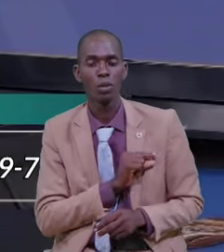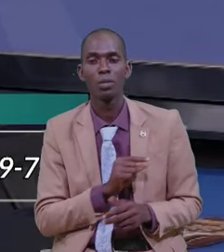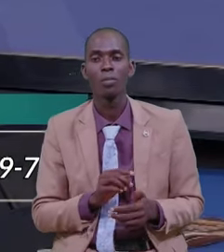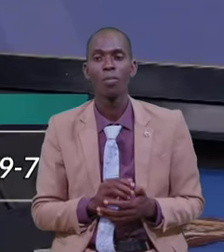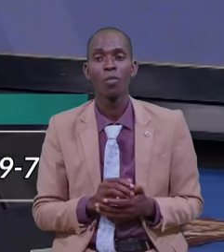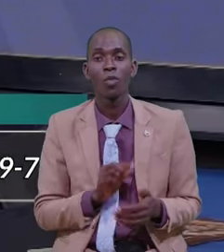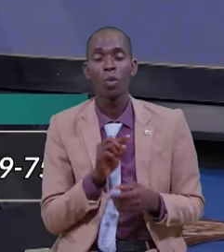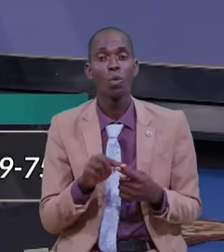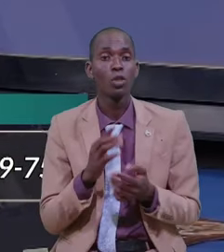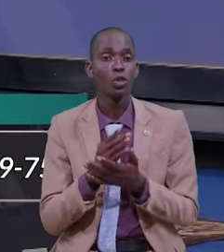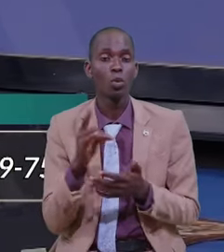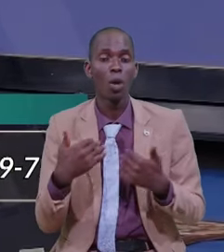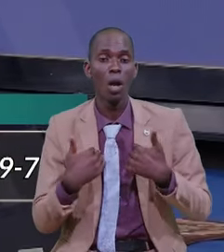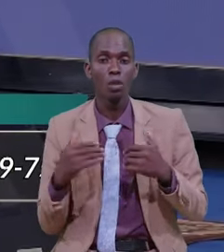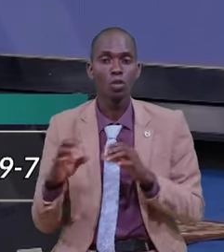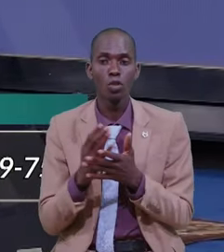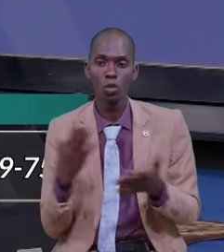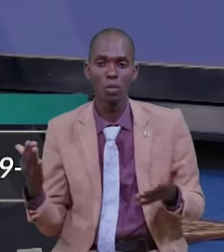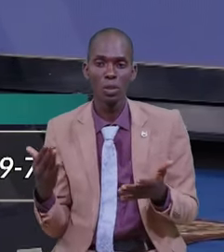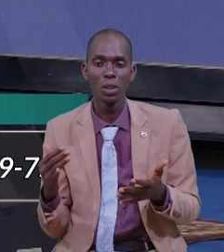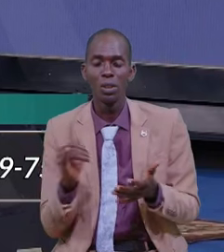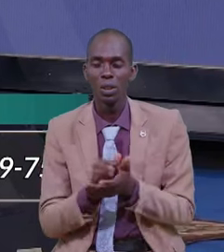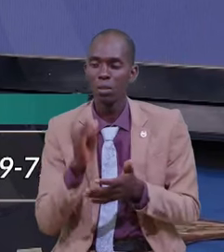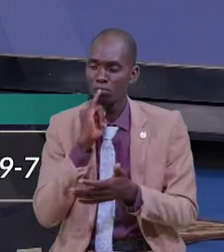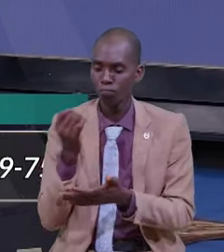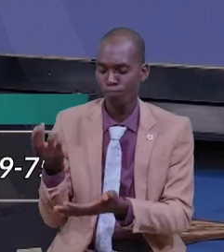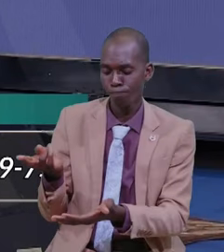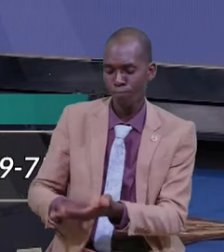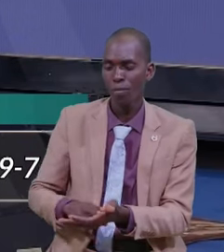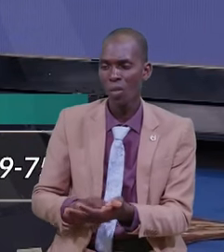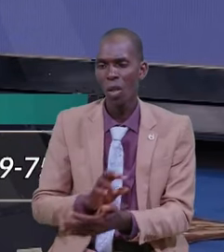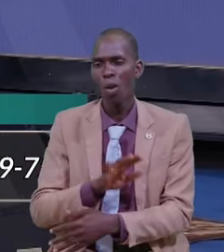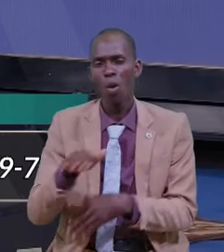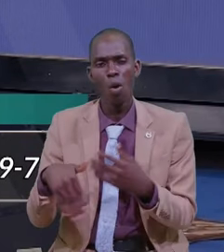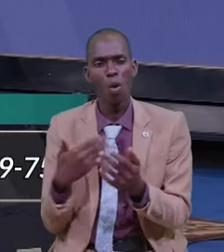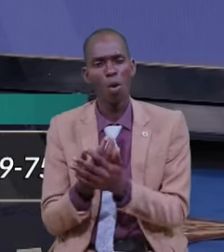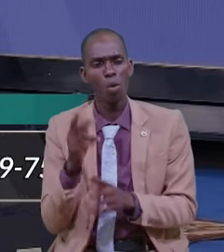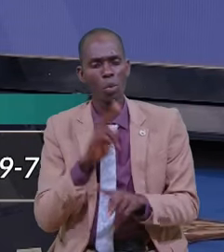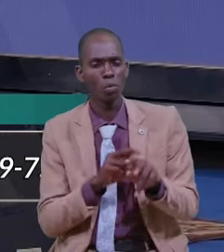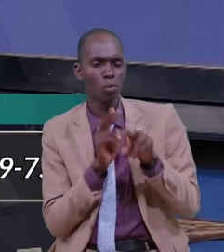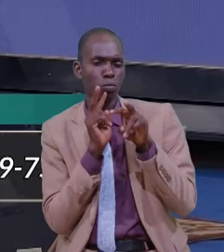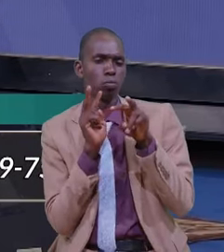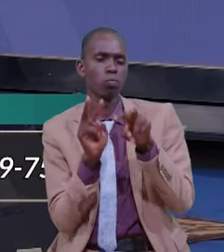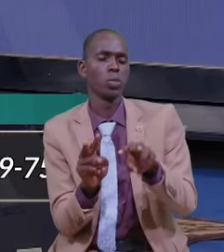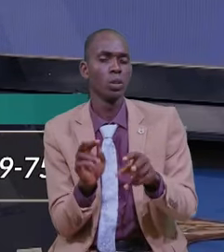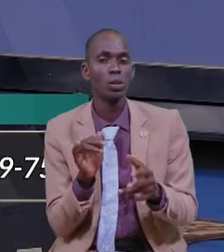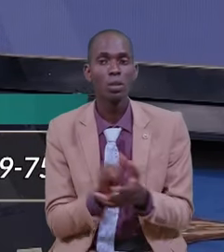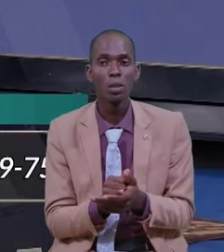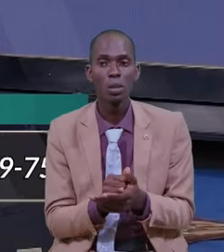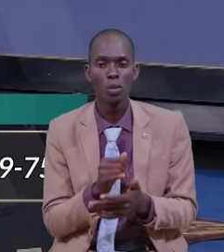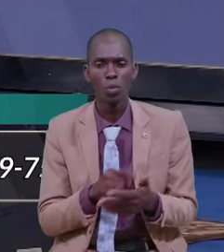something that even is recorded and all the people see that, what you think is, like